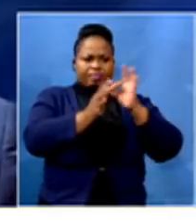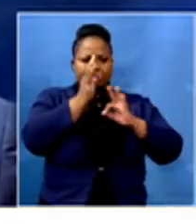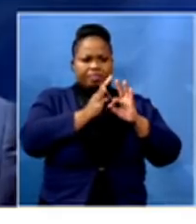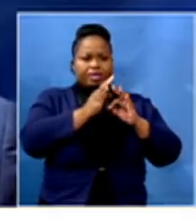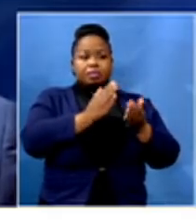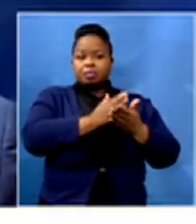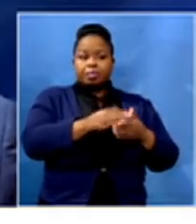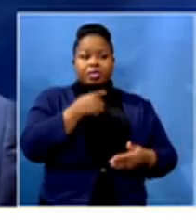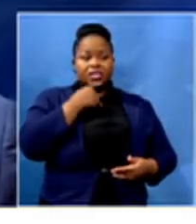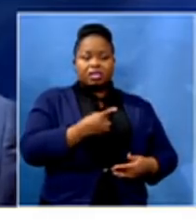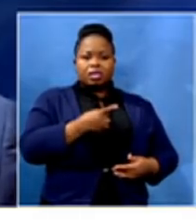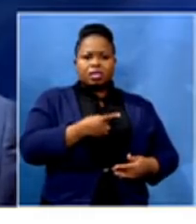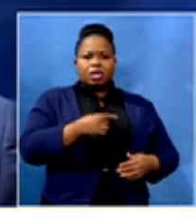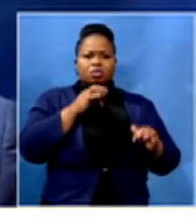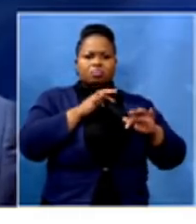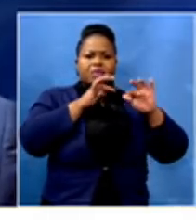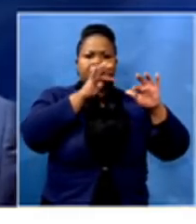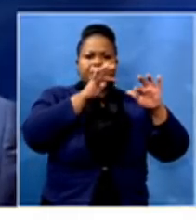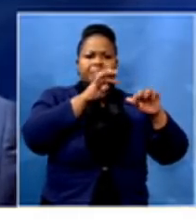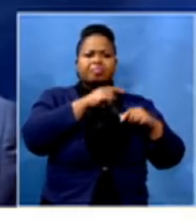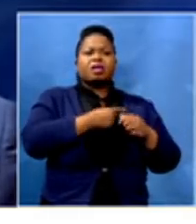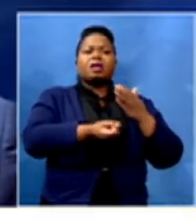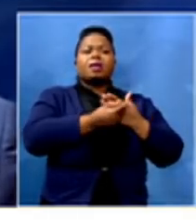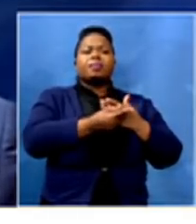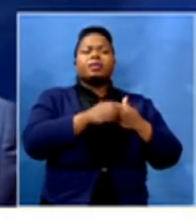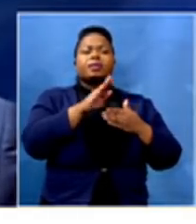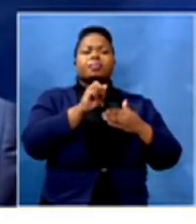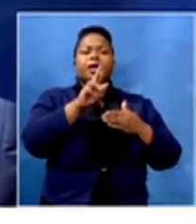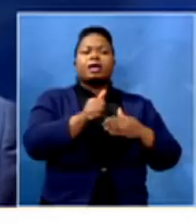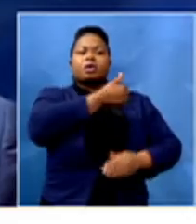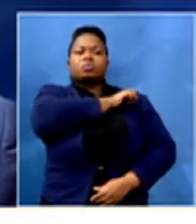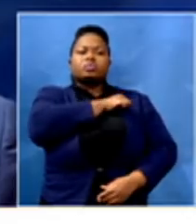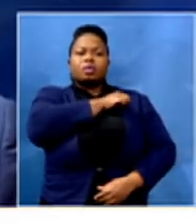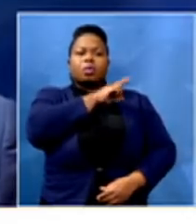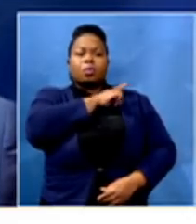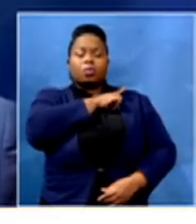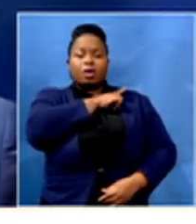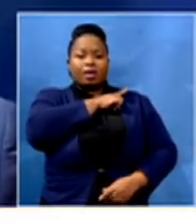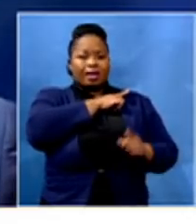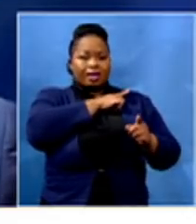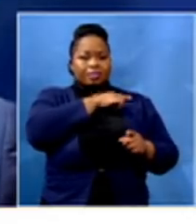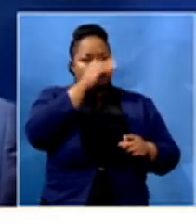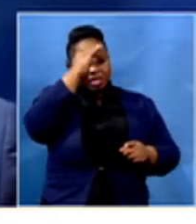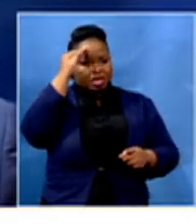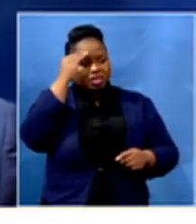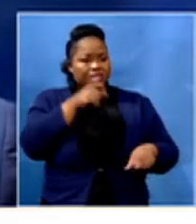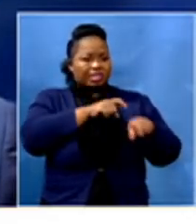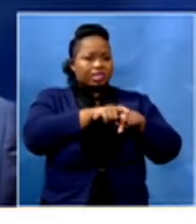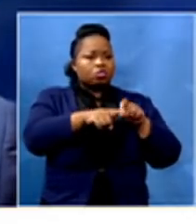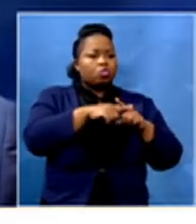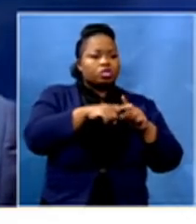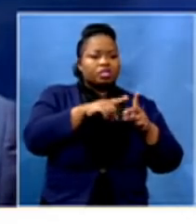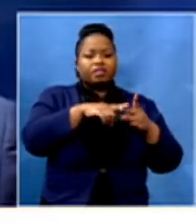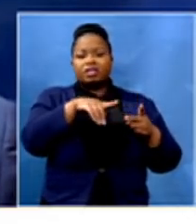Some are saying that a strike is imminent at Baragwanath purely because there has, of course, been nurses that have tested positive, doctors